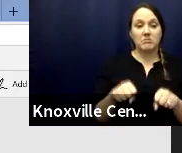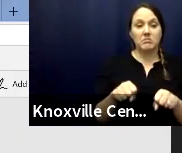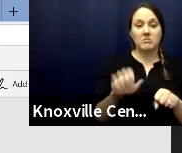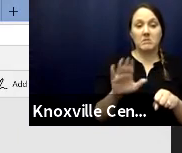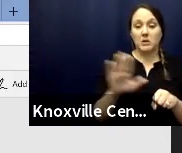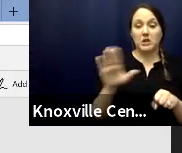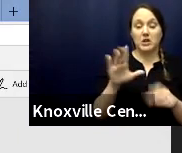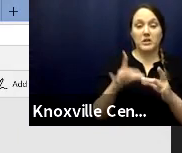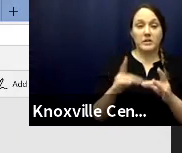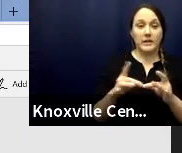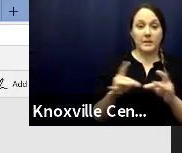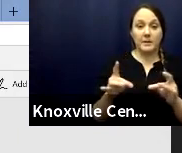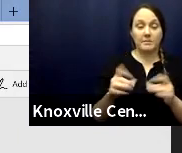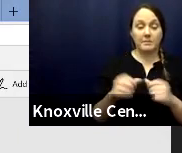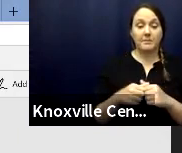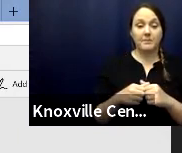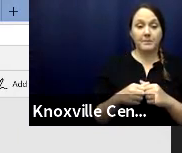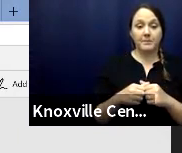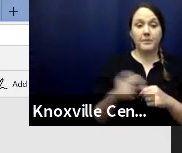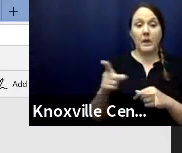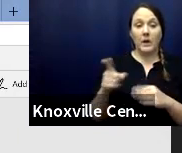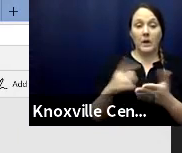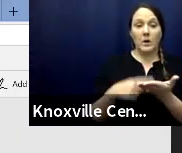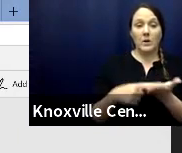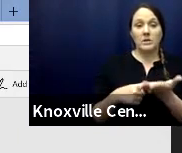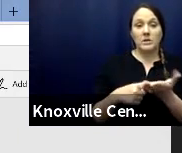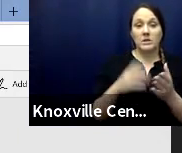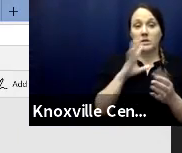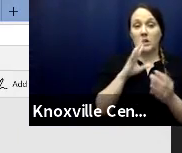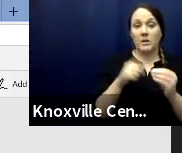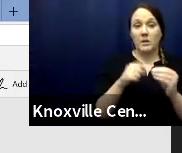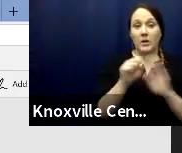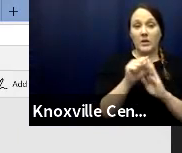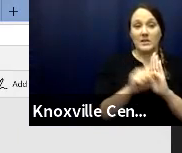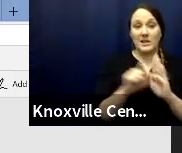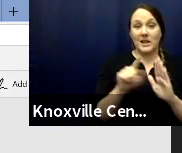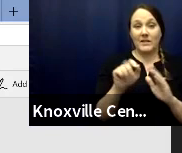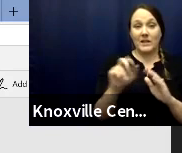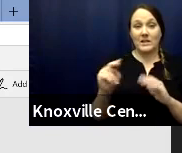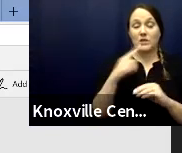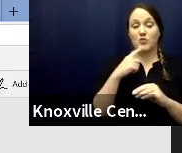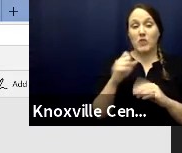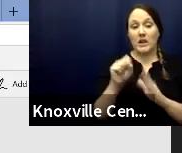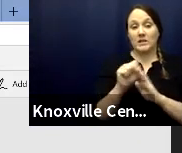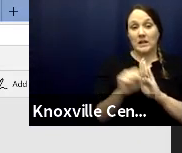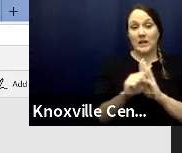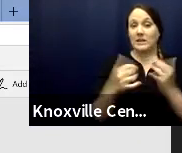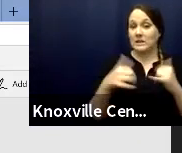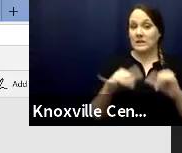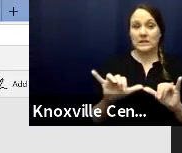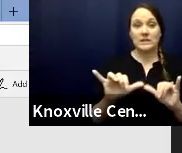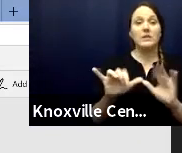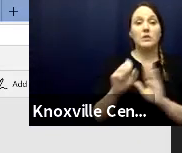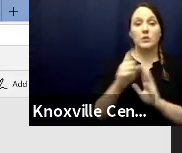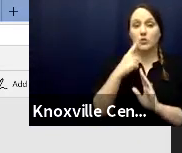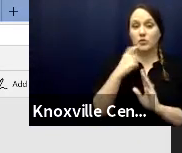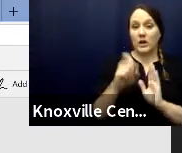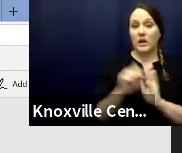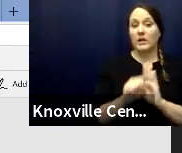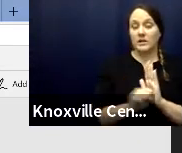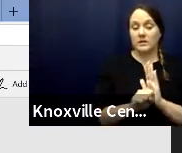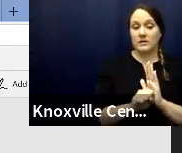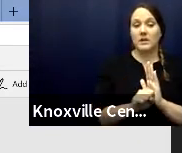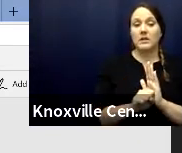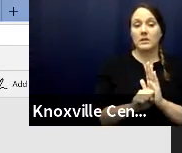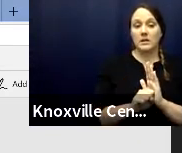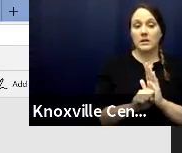statement. She was talking about the state of Tennessee being a red state, and the state is still considered red